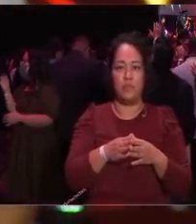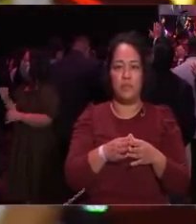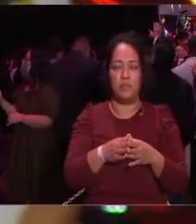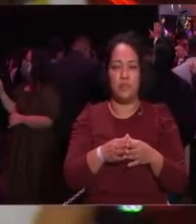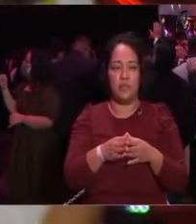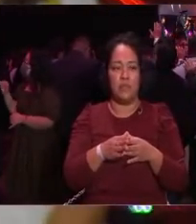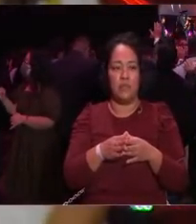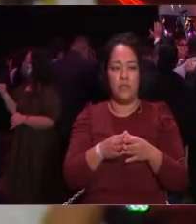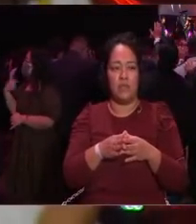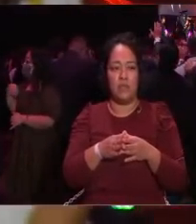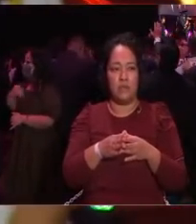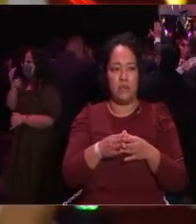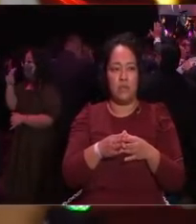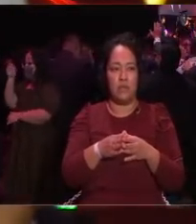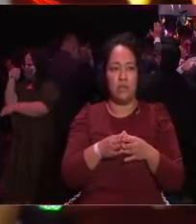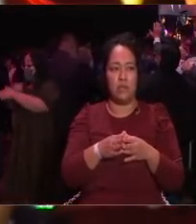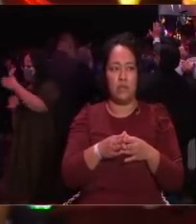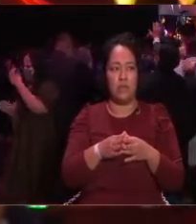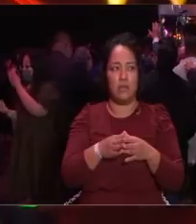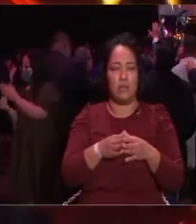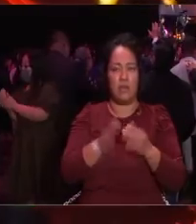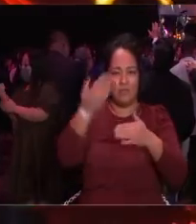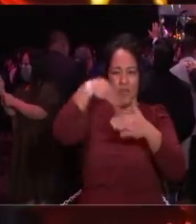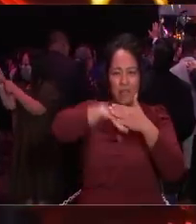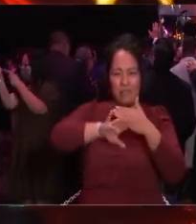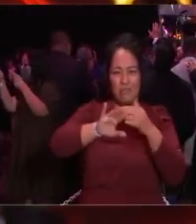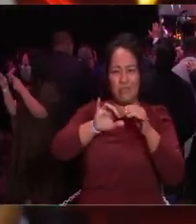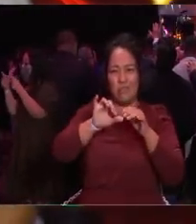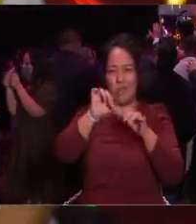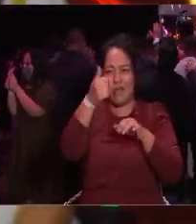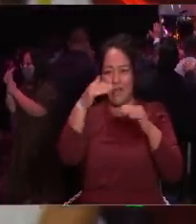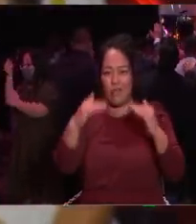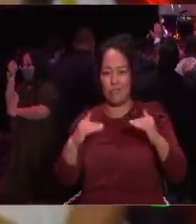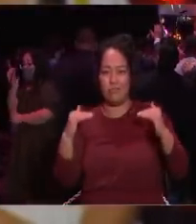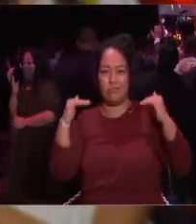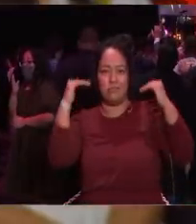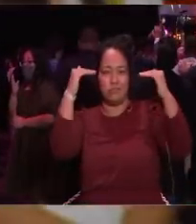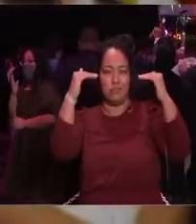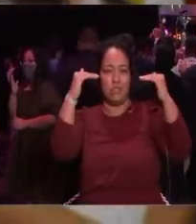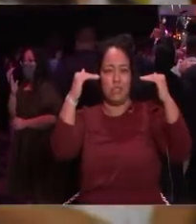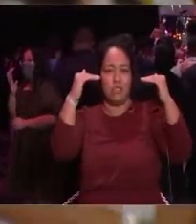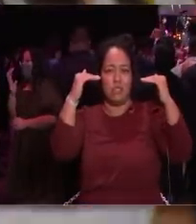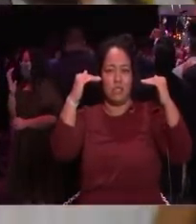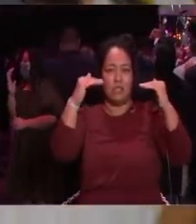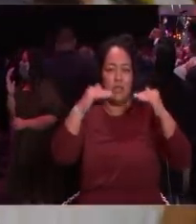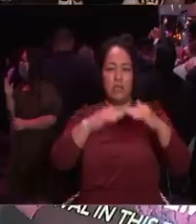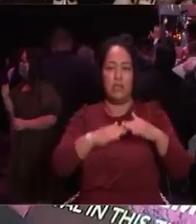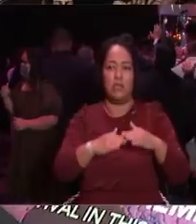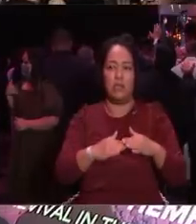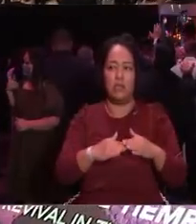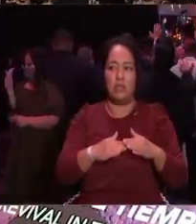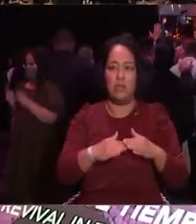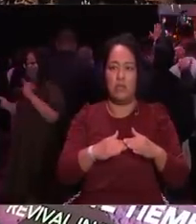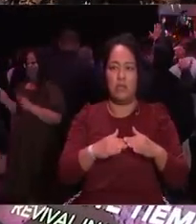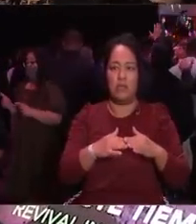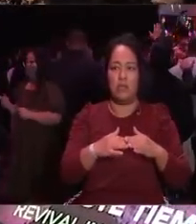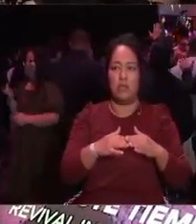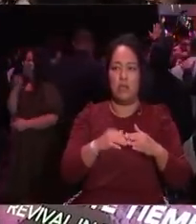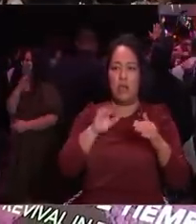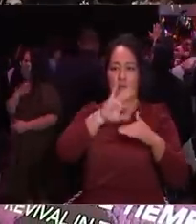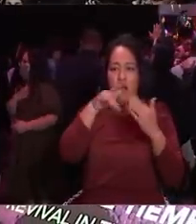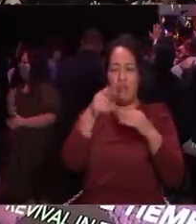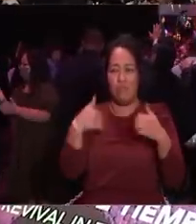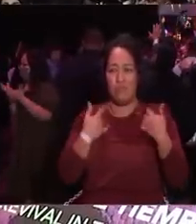Tenemos que entrar a otro nivel espiritual. We have to enter in another level in the spirit. Y saben que estos muchachos están desesperados. And you know these young people,